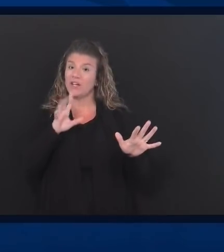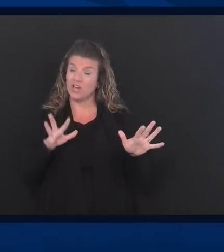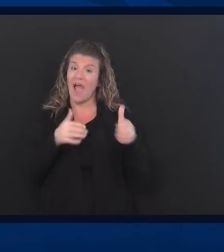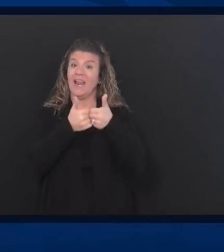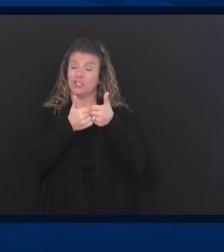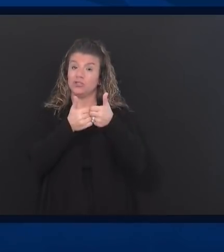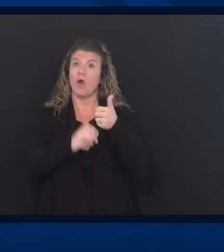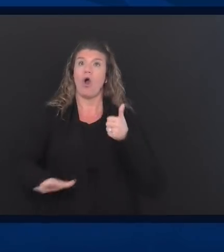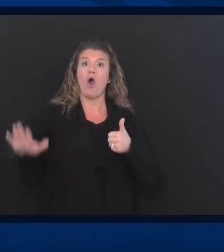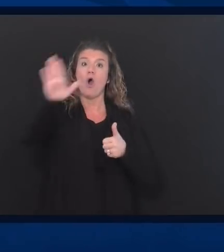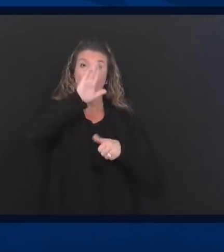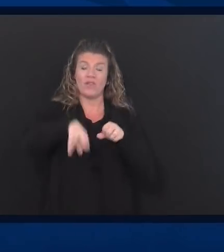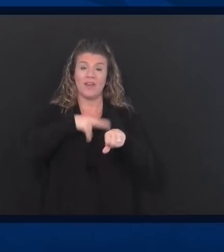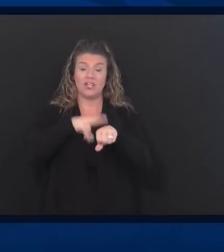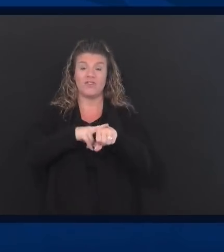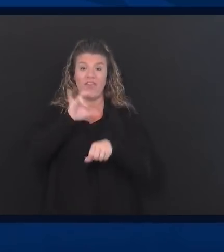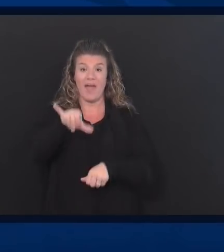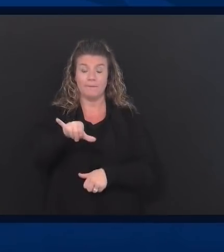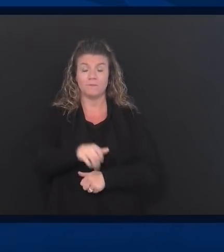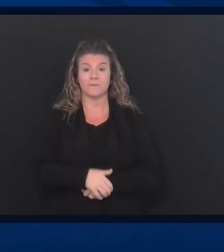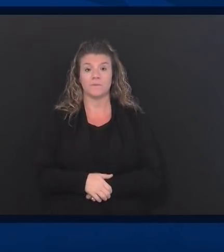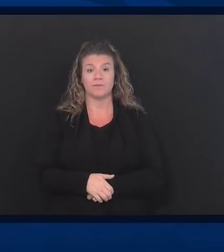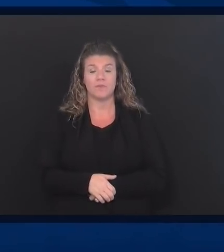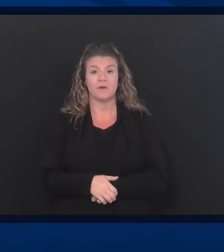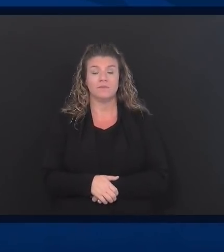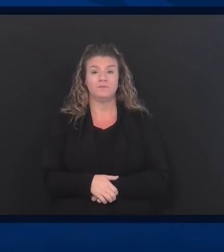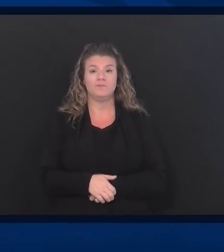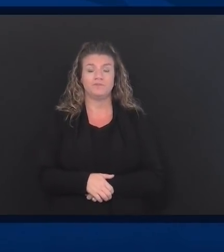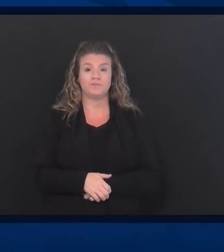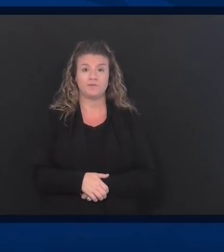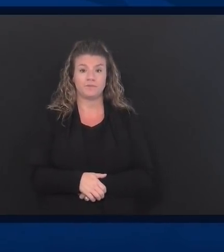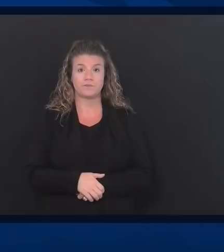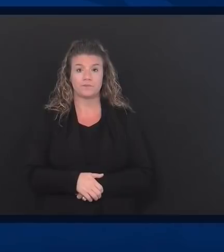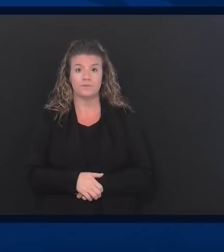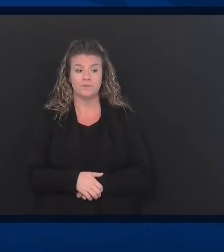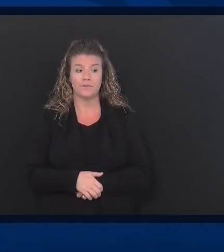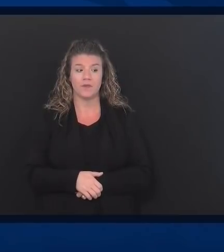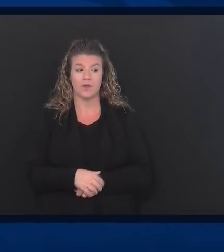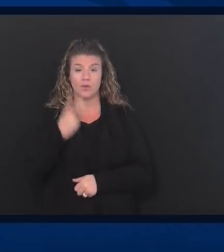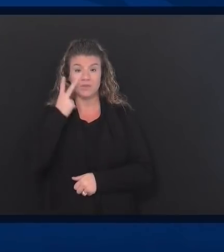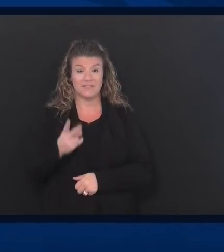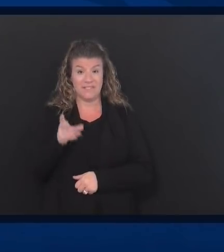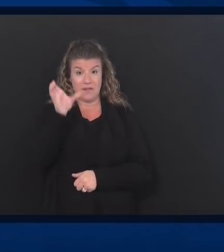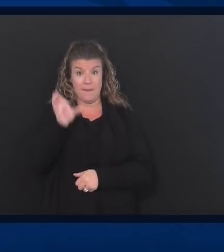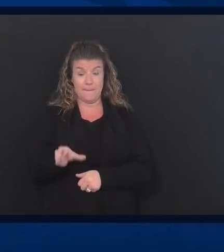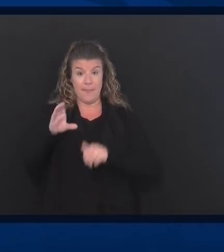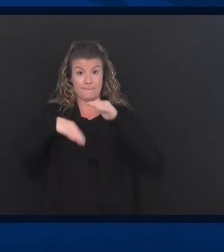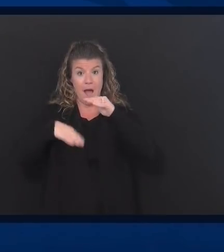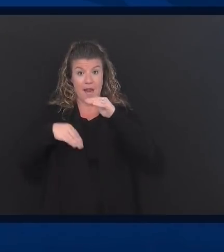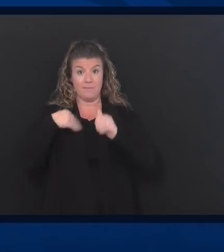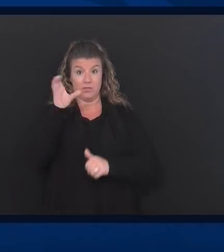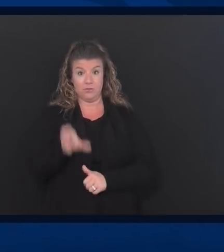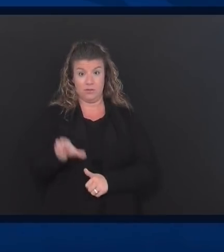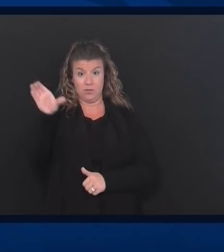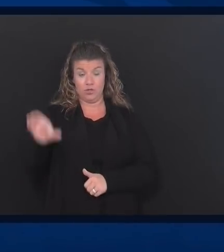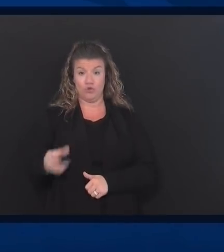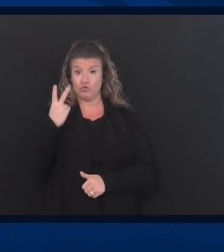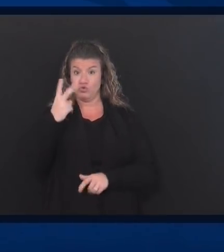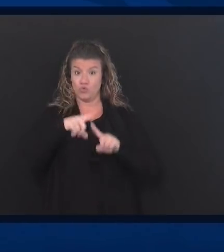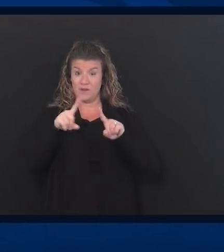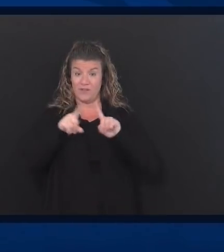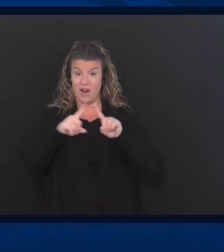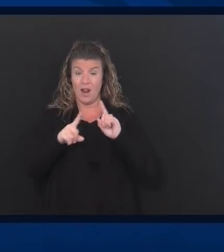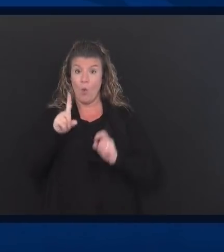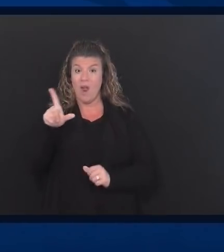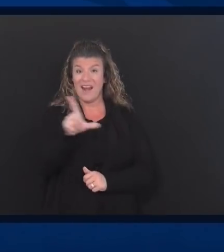nation with that. The bottom, you see two different charts, the one on the left actually looks